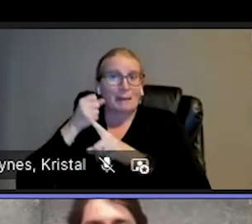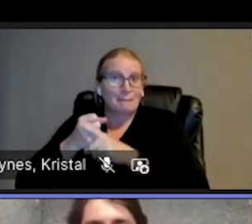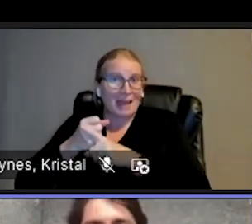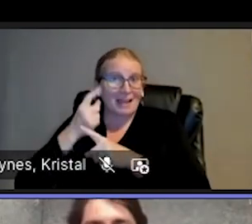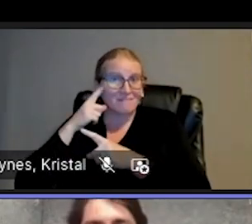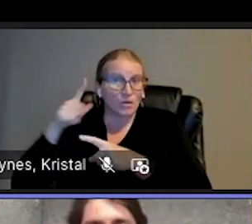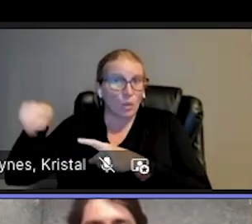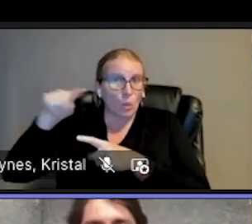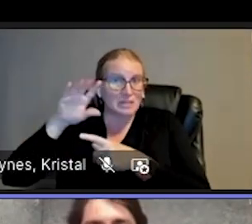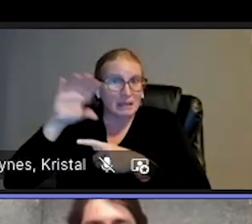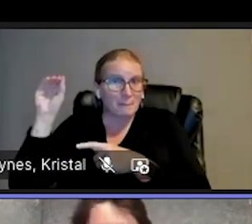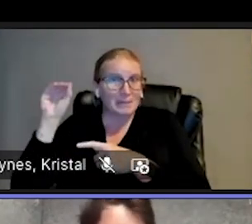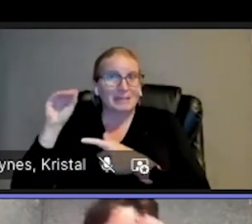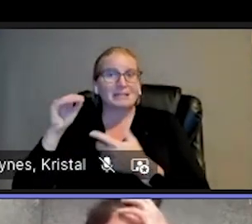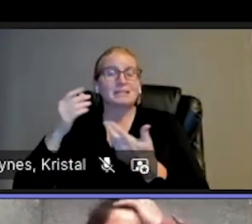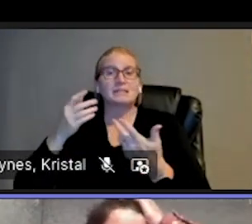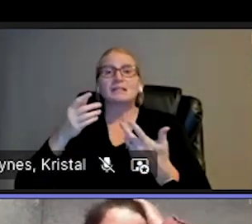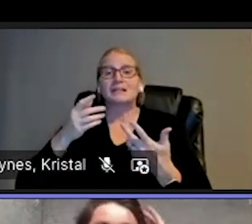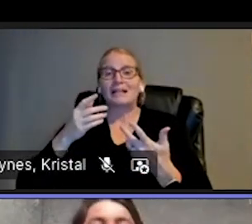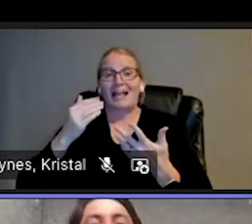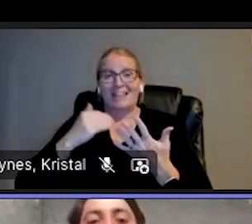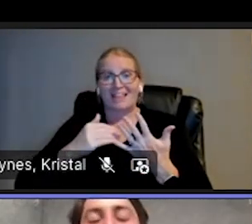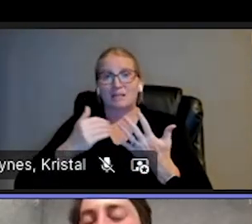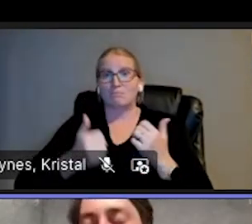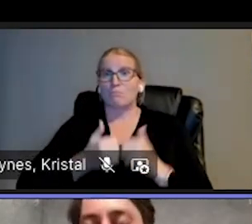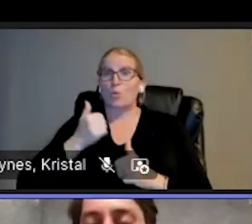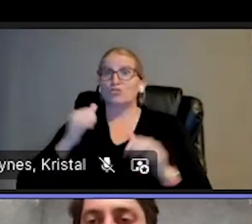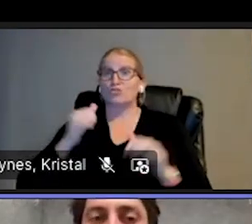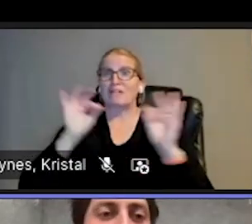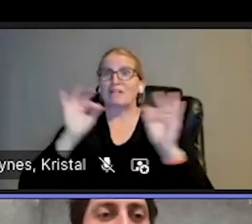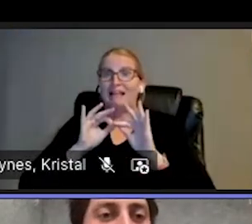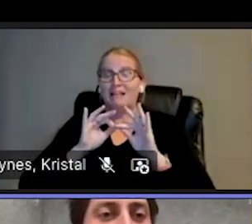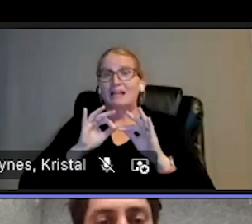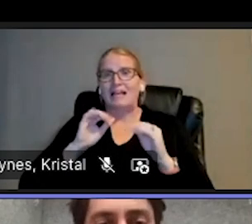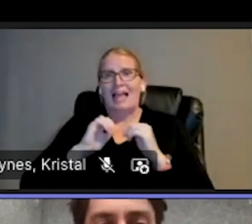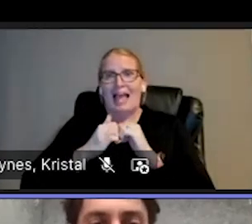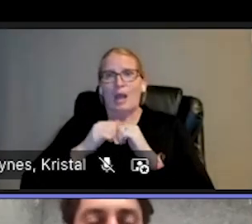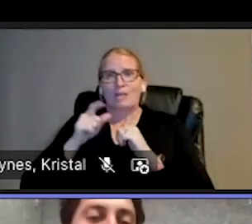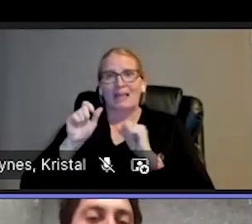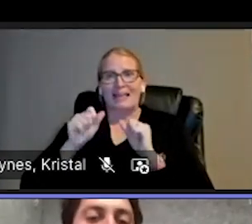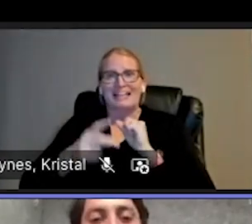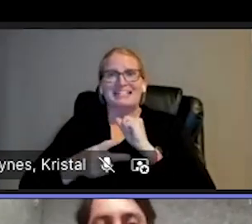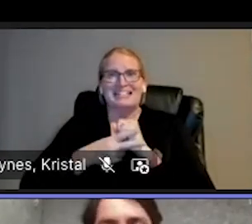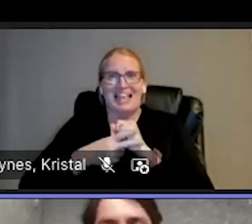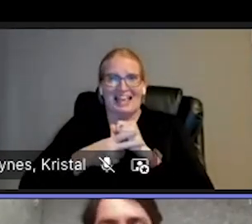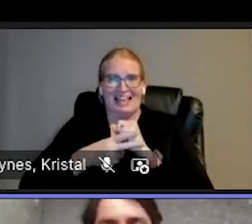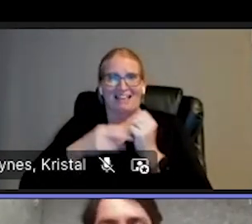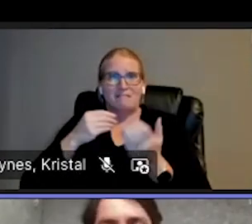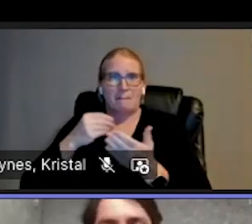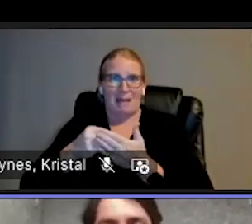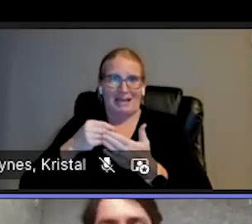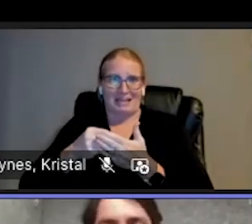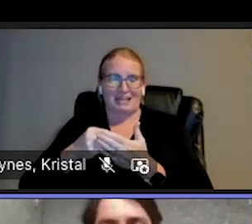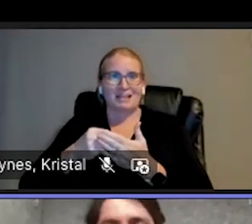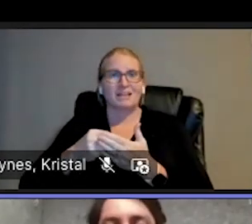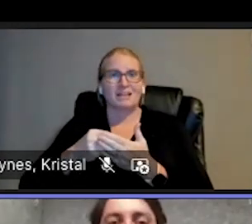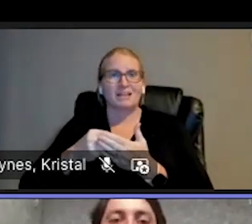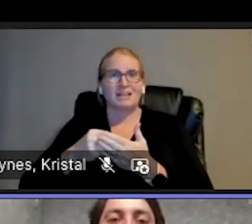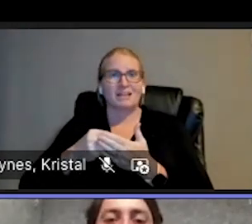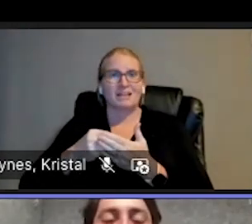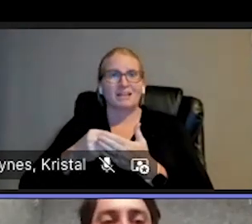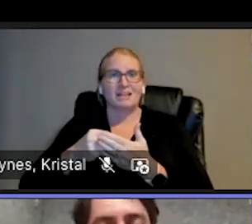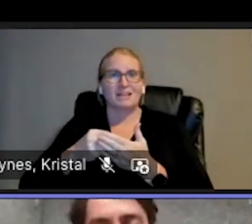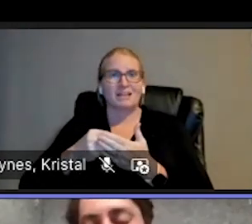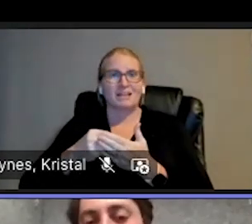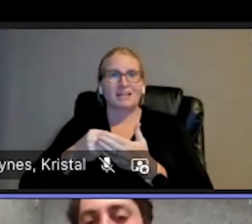be, and then most critically, what are the opportunities for savings and alignment with those infrastructure owners working together